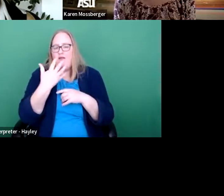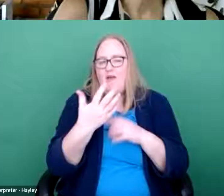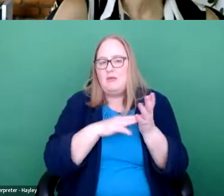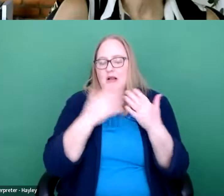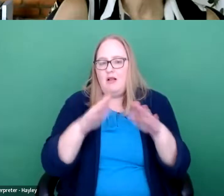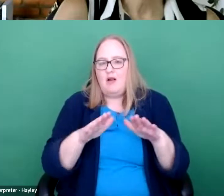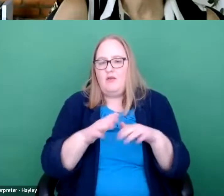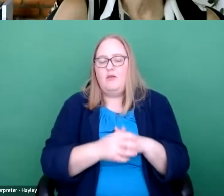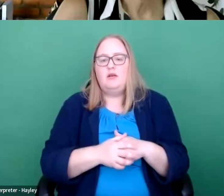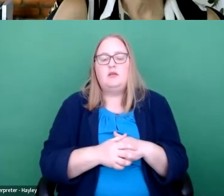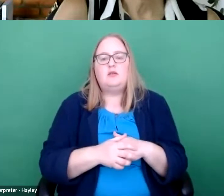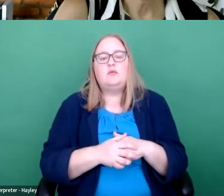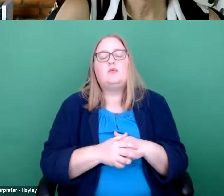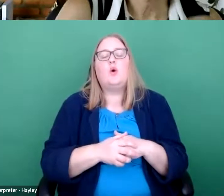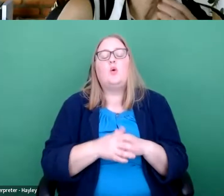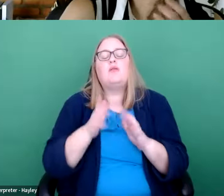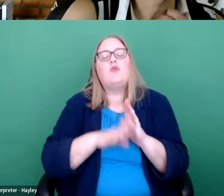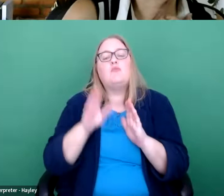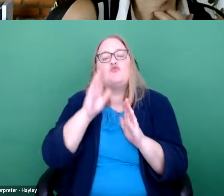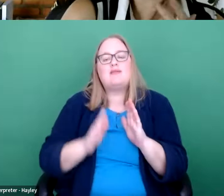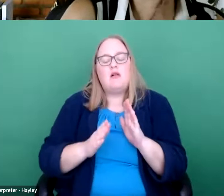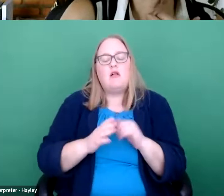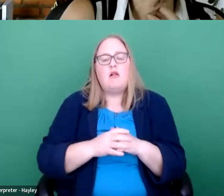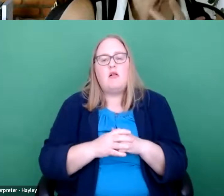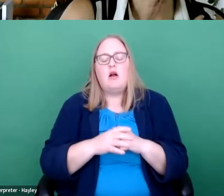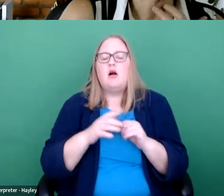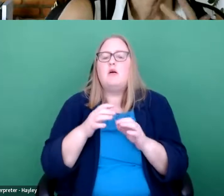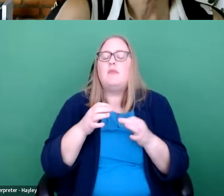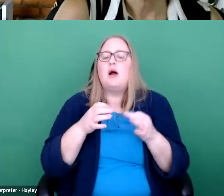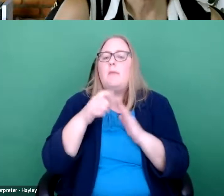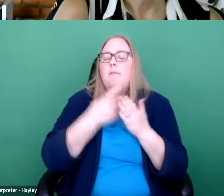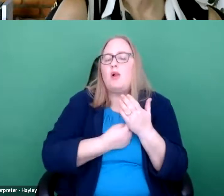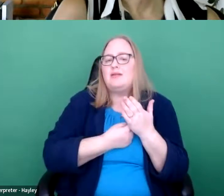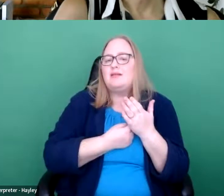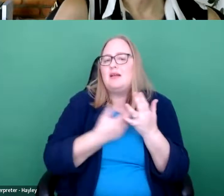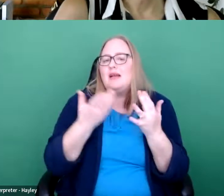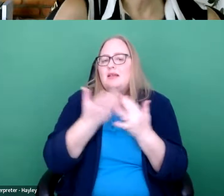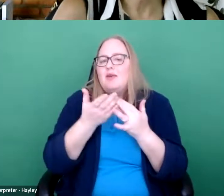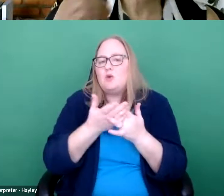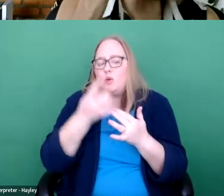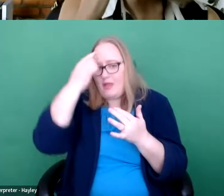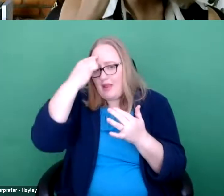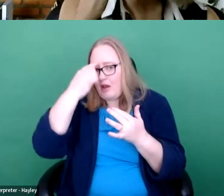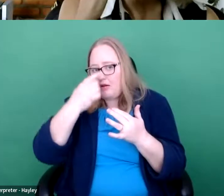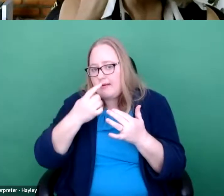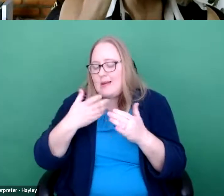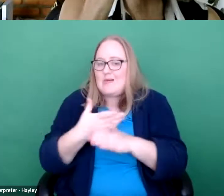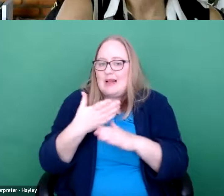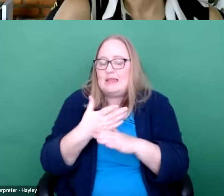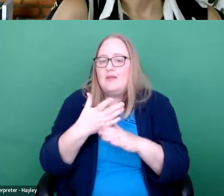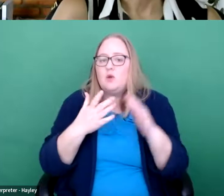question also from Brazil. What type of policy intervention do you think is nowadays effective to face poverty and to improve well-being in a digital